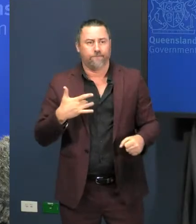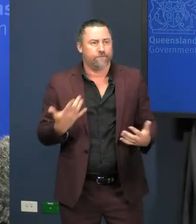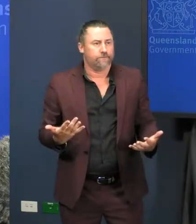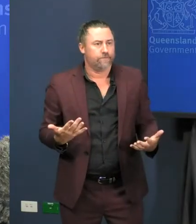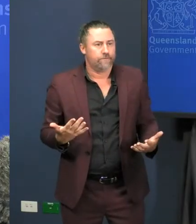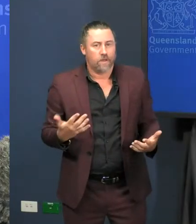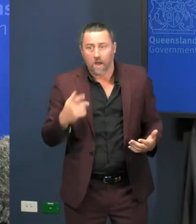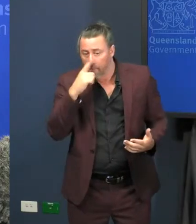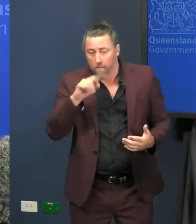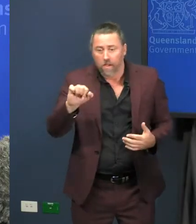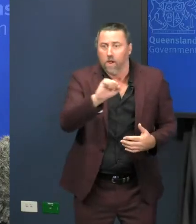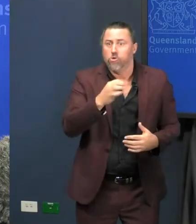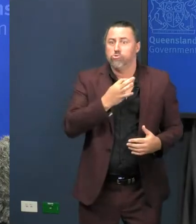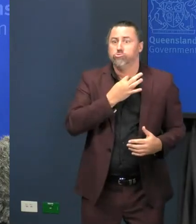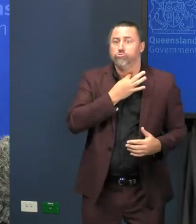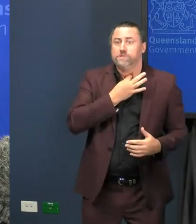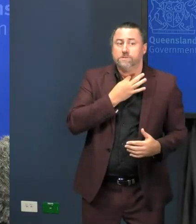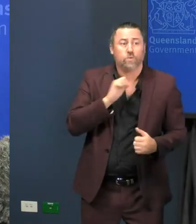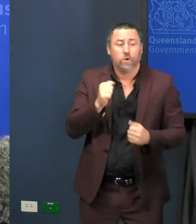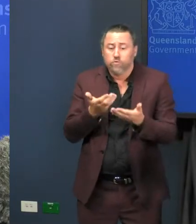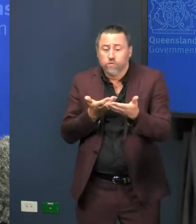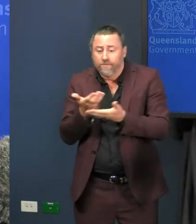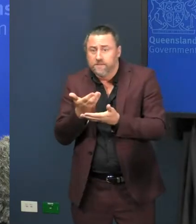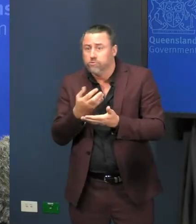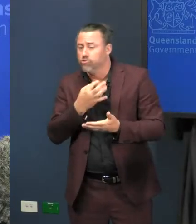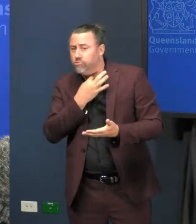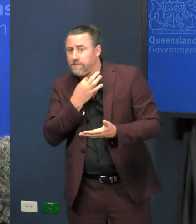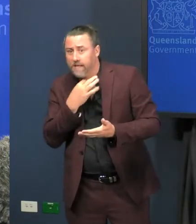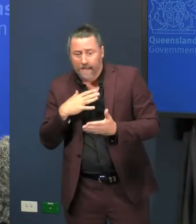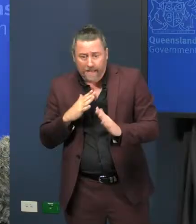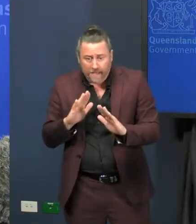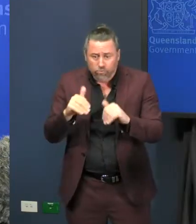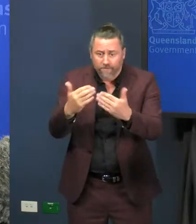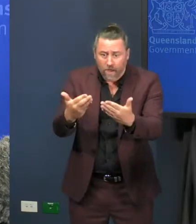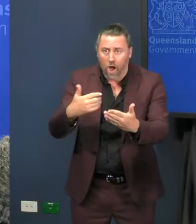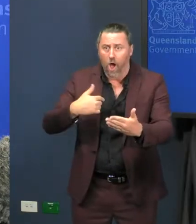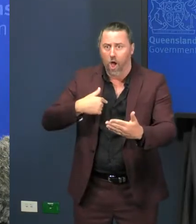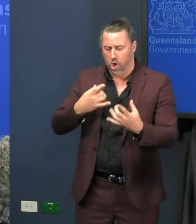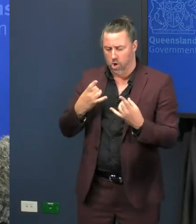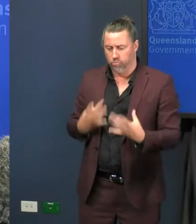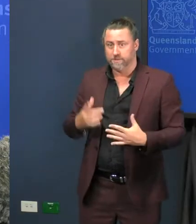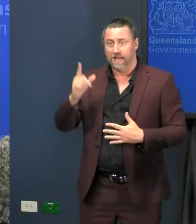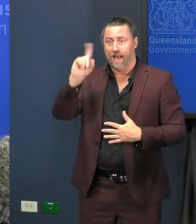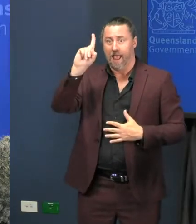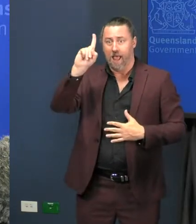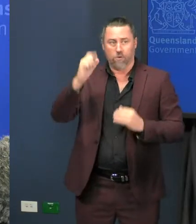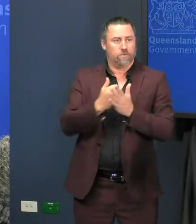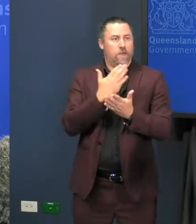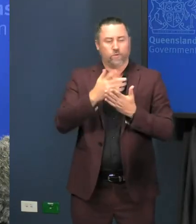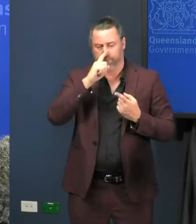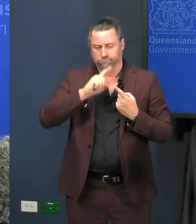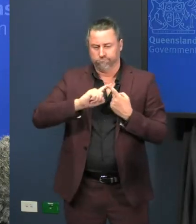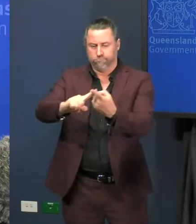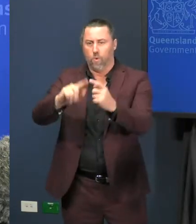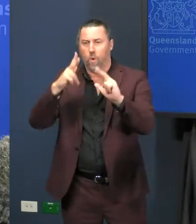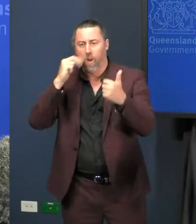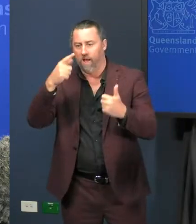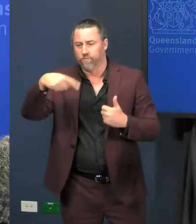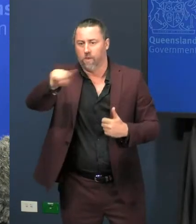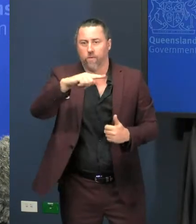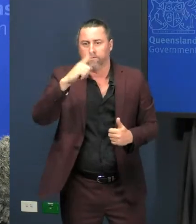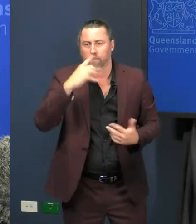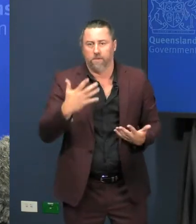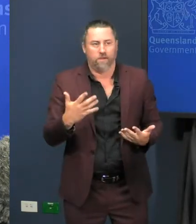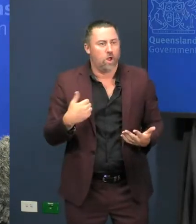or vulnerable services, that we put in place every mechanism to keep that service continuing